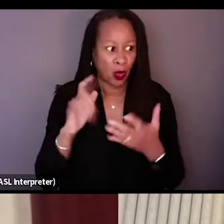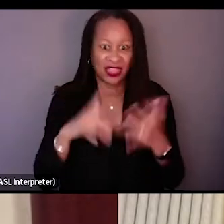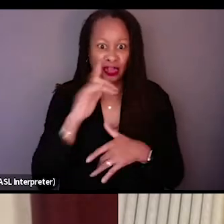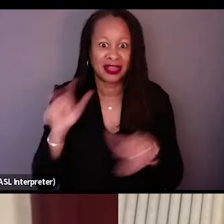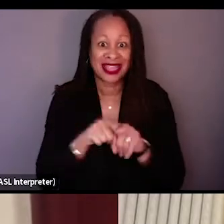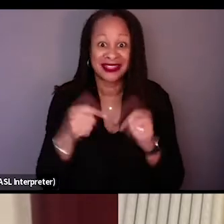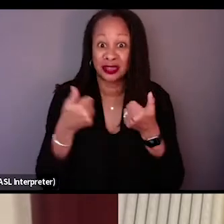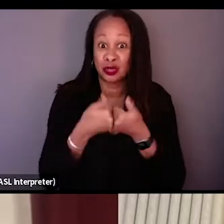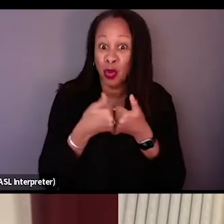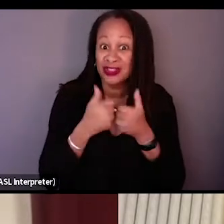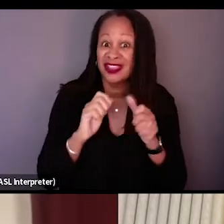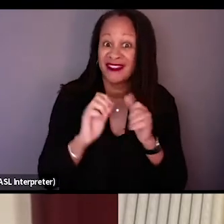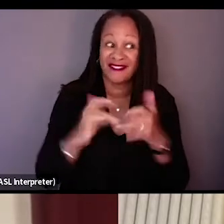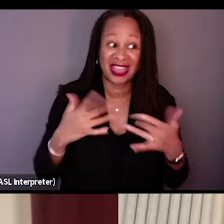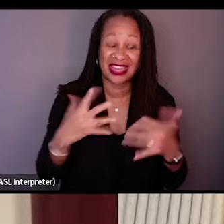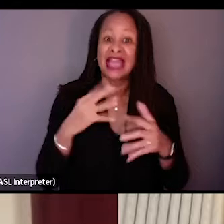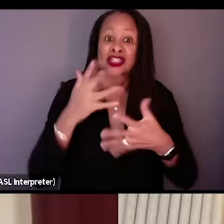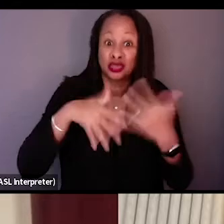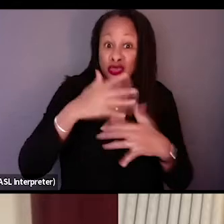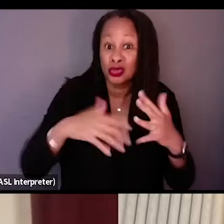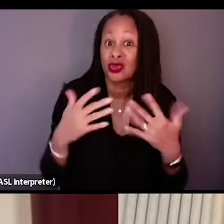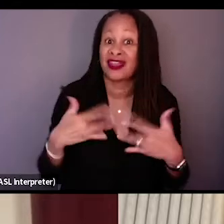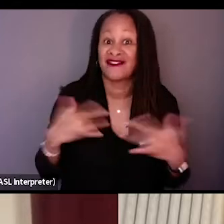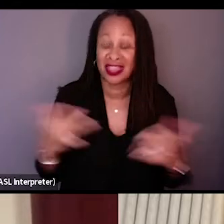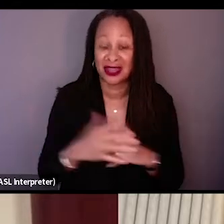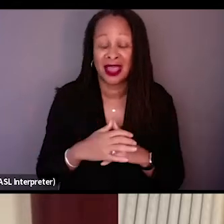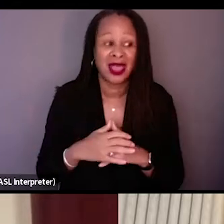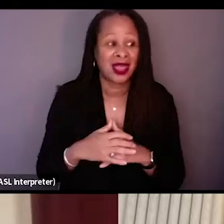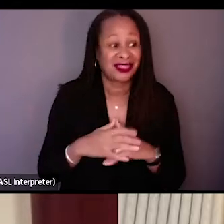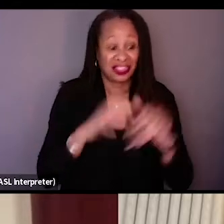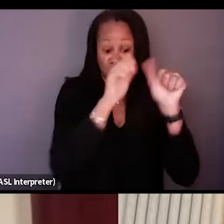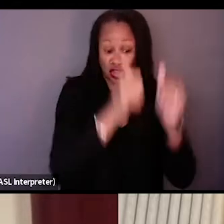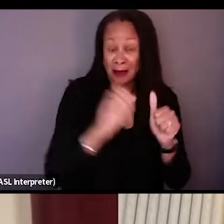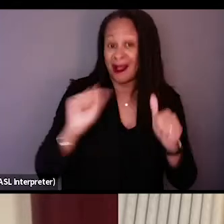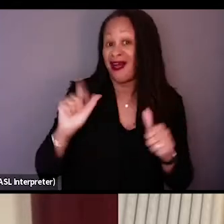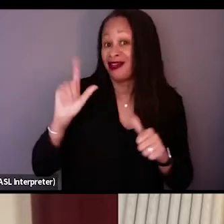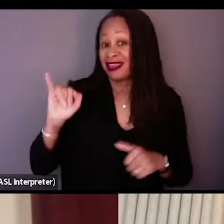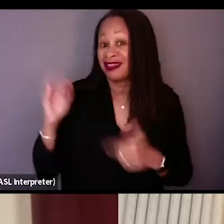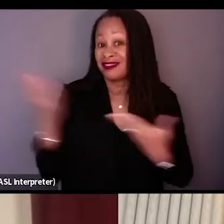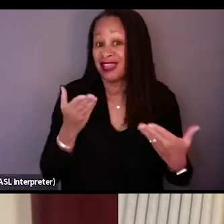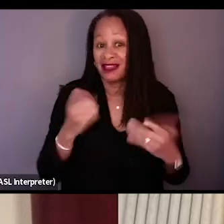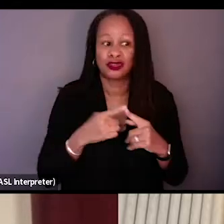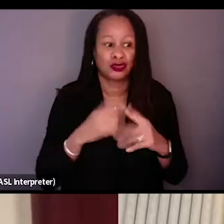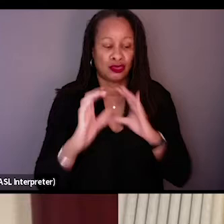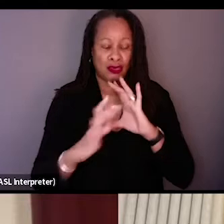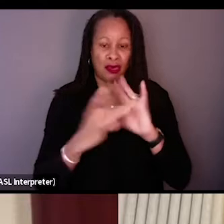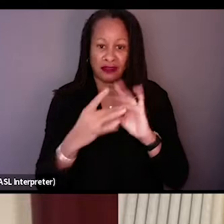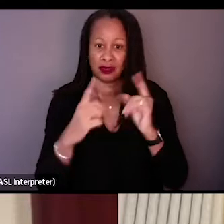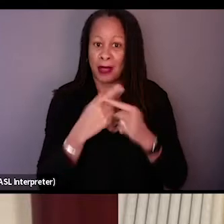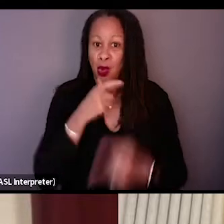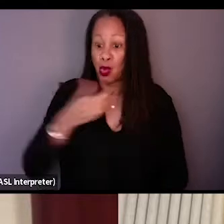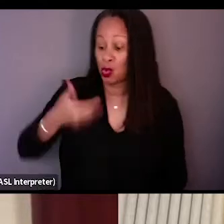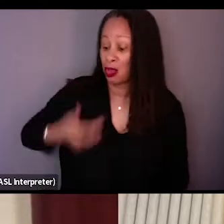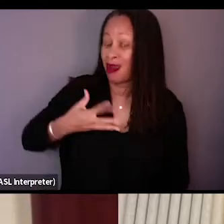event. So the shape that Ali gave to conversation about who we are and what we are, were changing the way